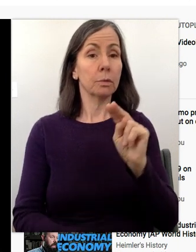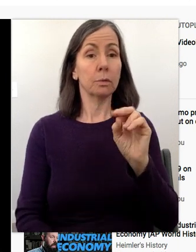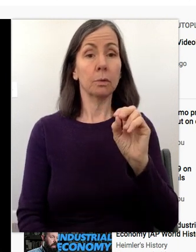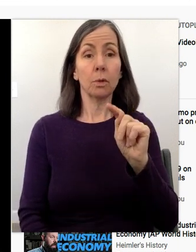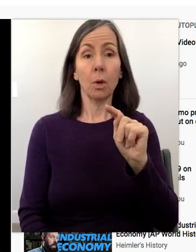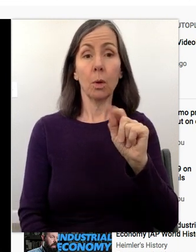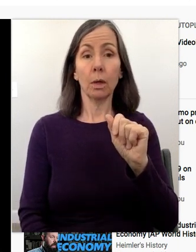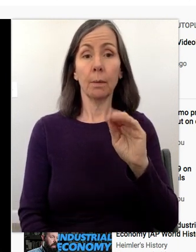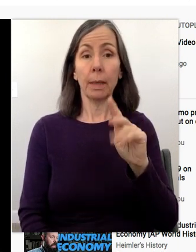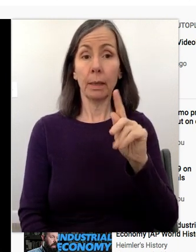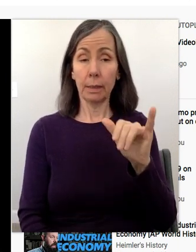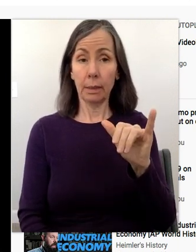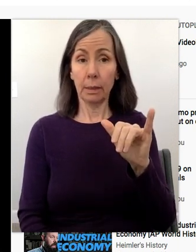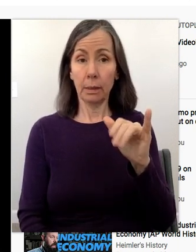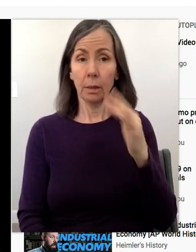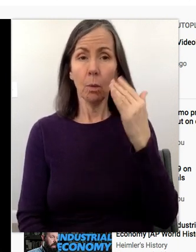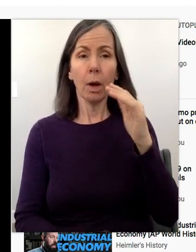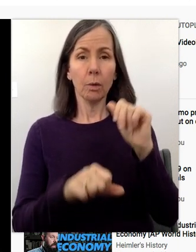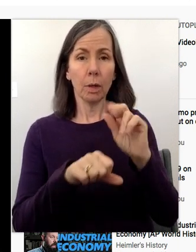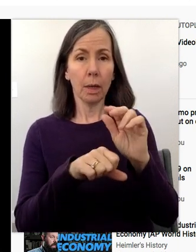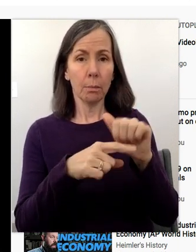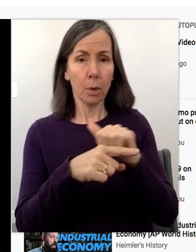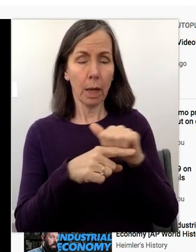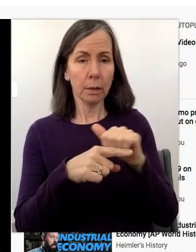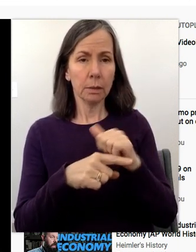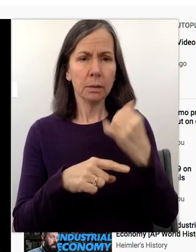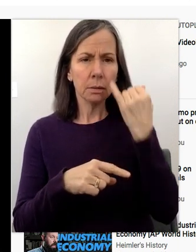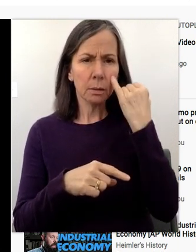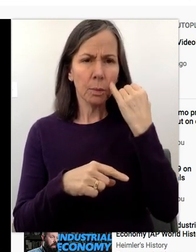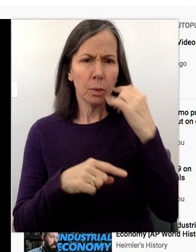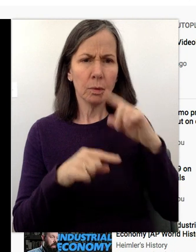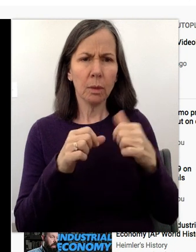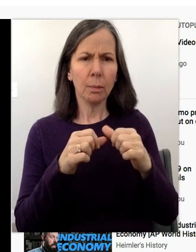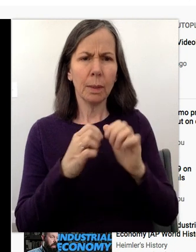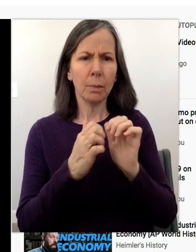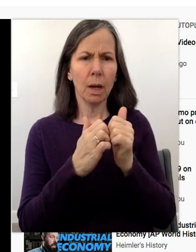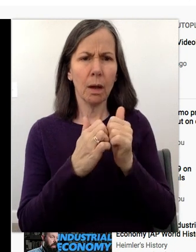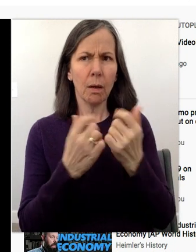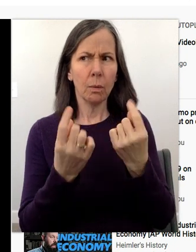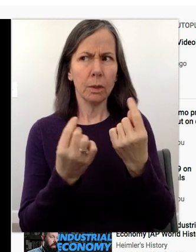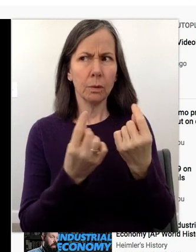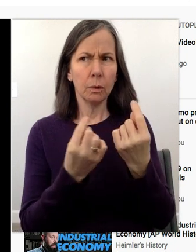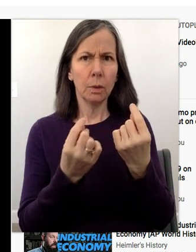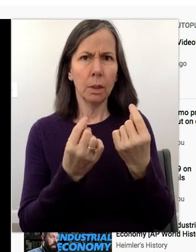If you can't remember how to do that, you need to go back to the first week on using Notability.